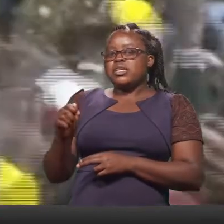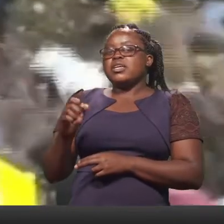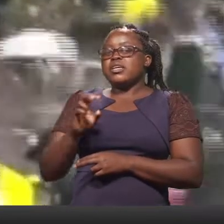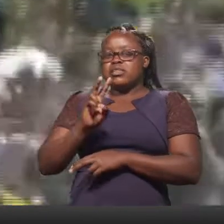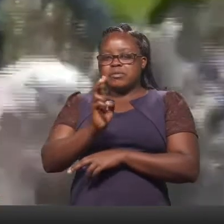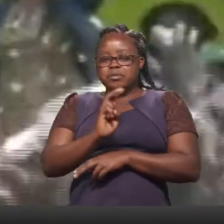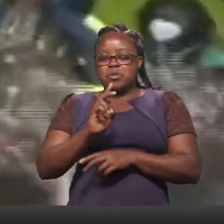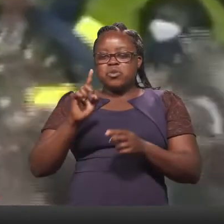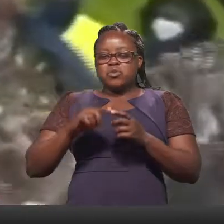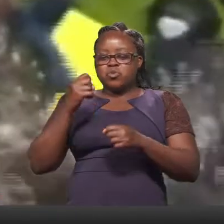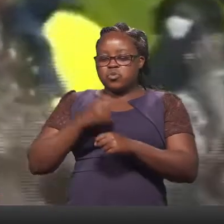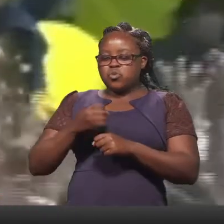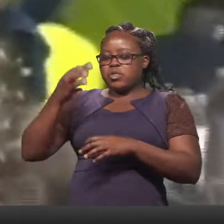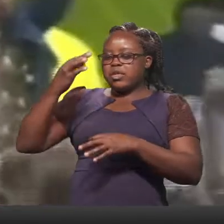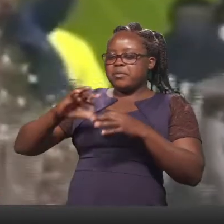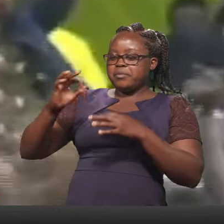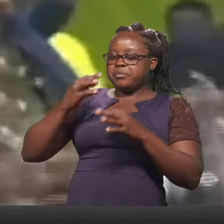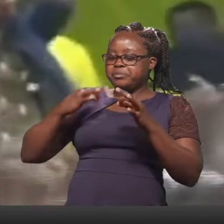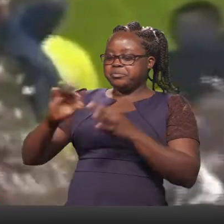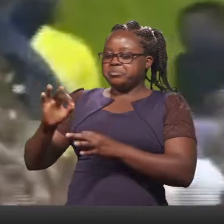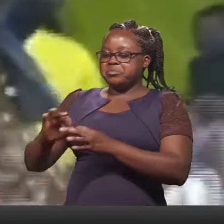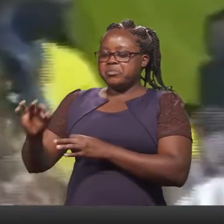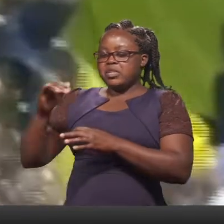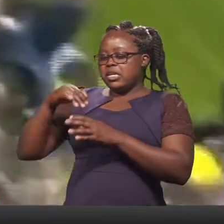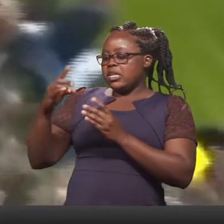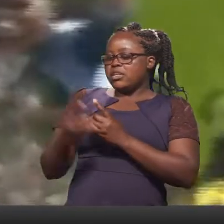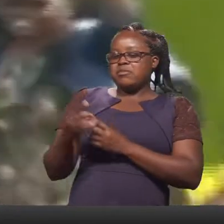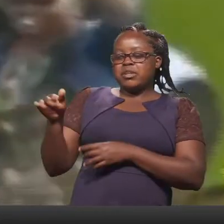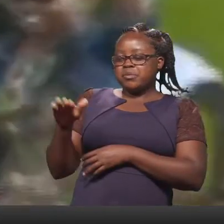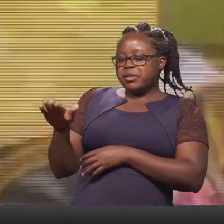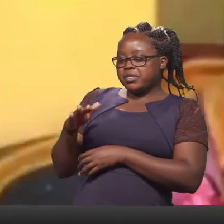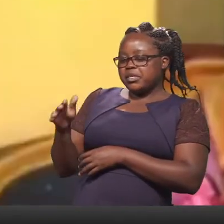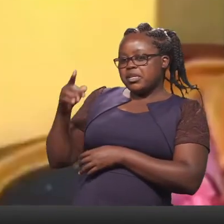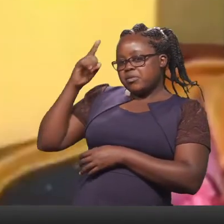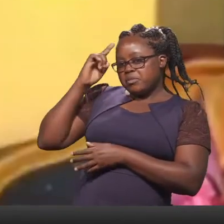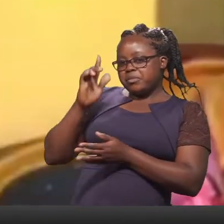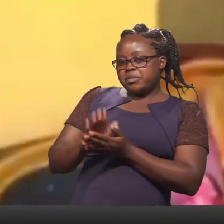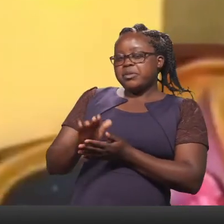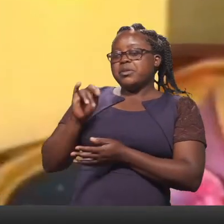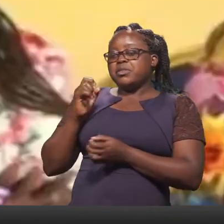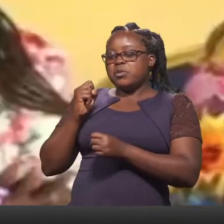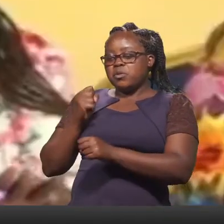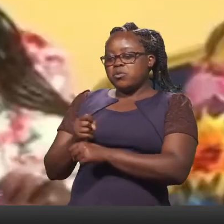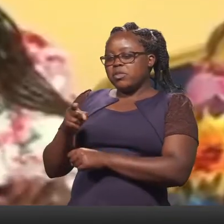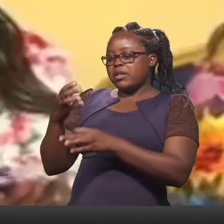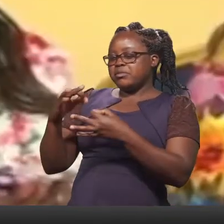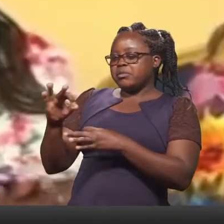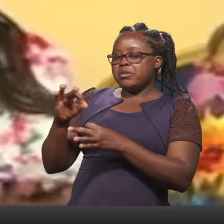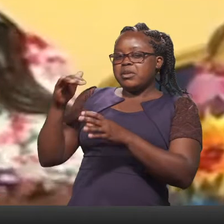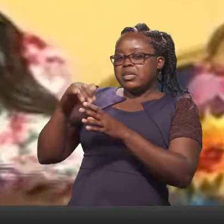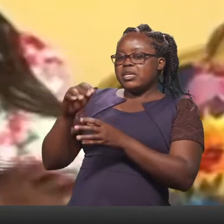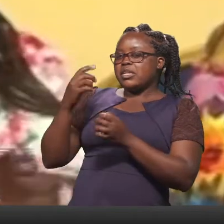UDA inatazamiwa kuandaa chaguzi za mchujo maeneo tofauti, ikiaminika wataandaa mchujo